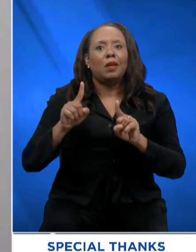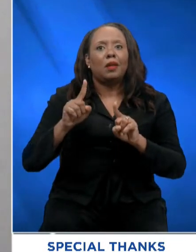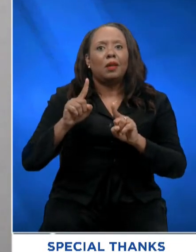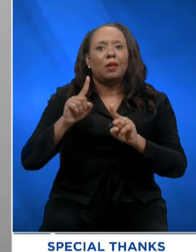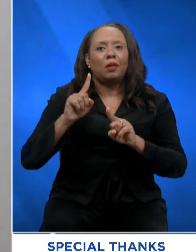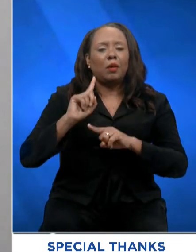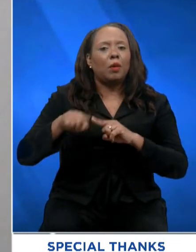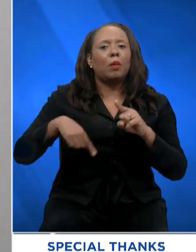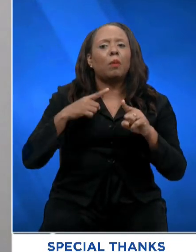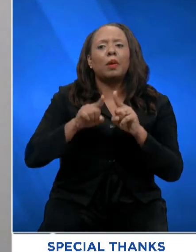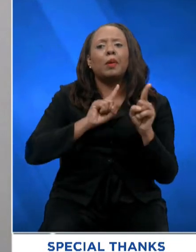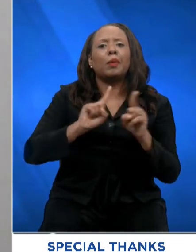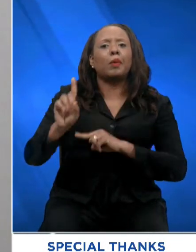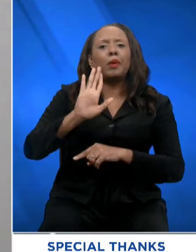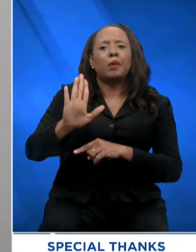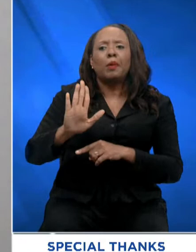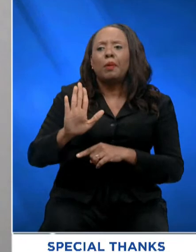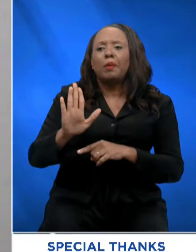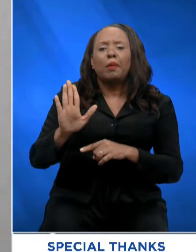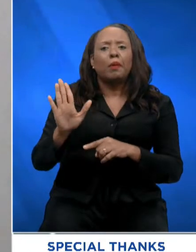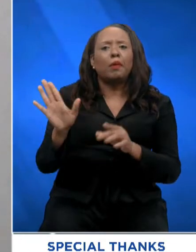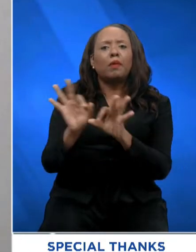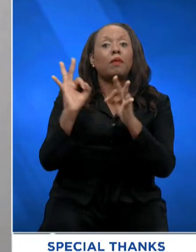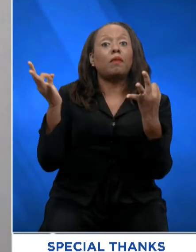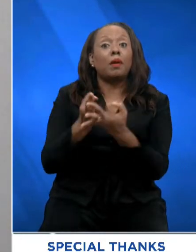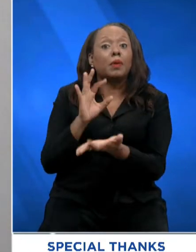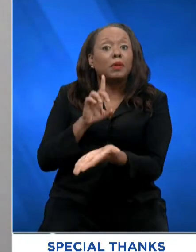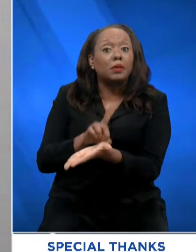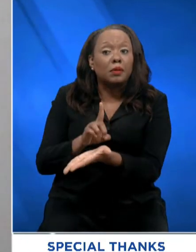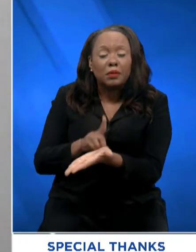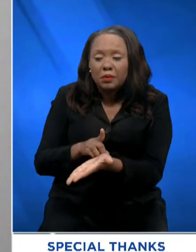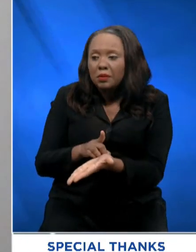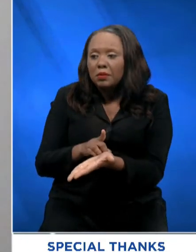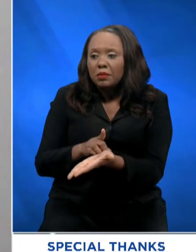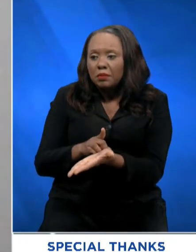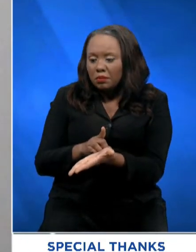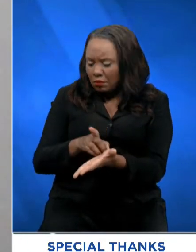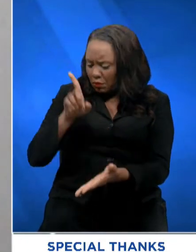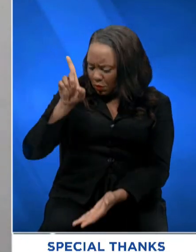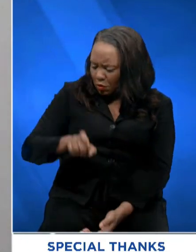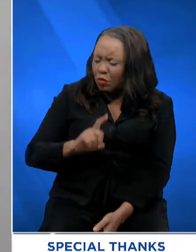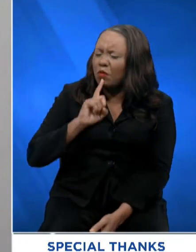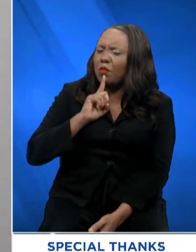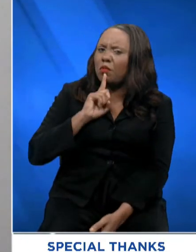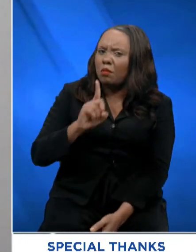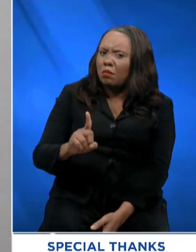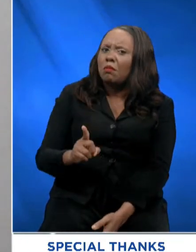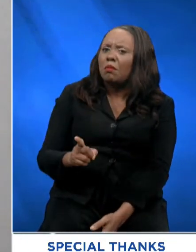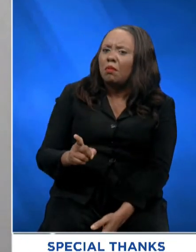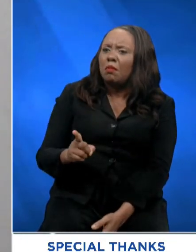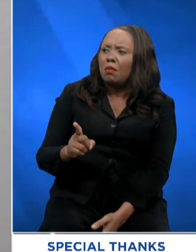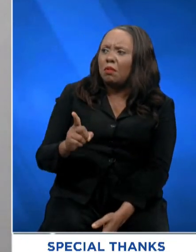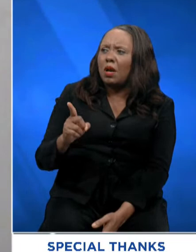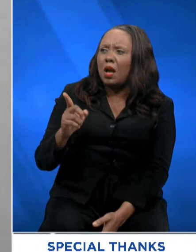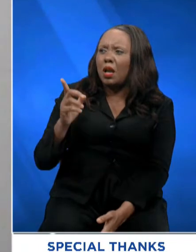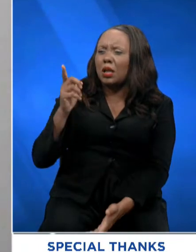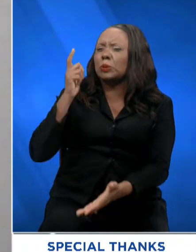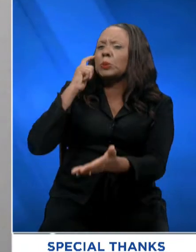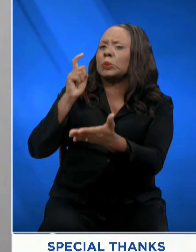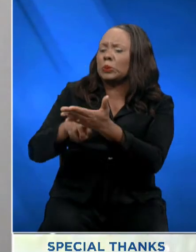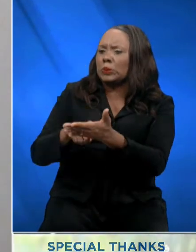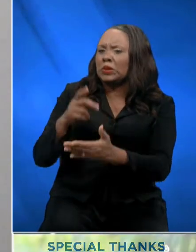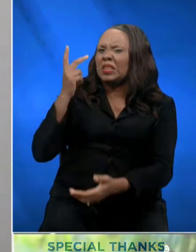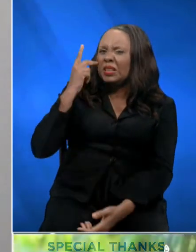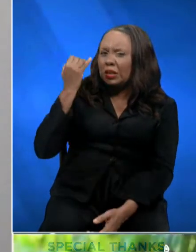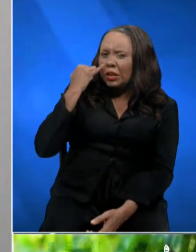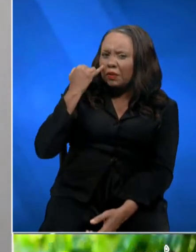primary care level. So with the family physicians and general practitioners, they have to have a high index of suspicion with these things. And it's